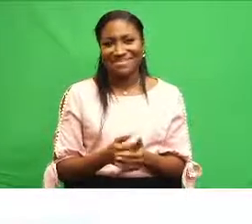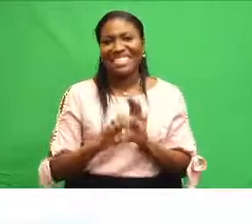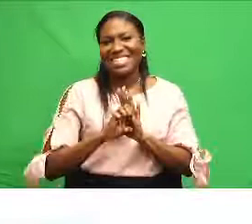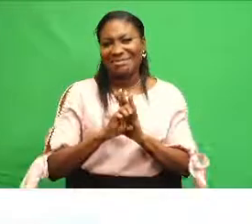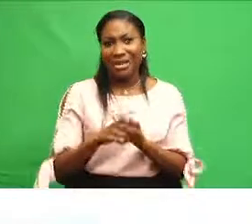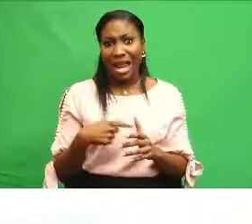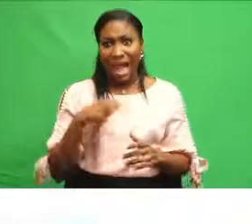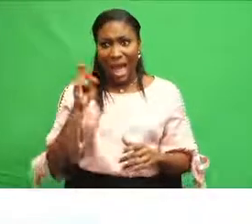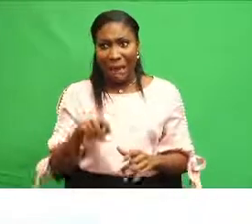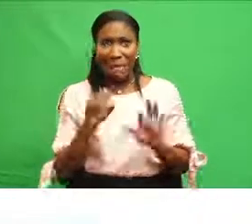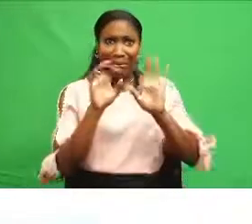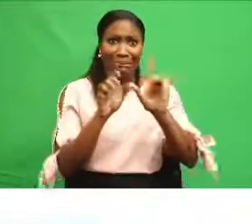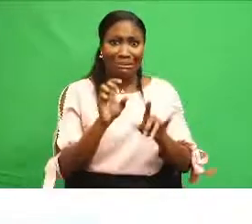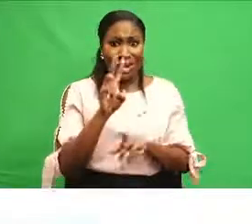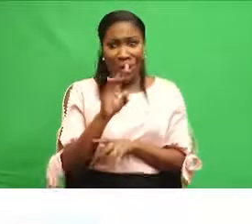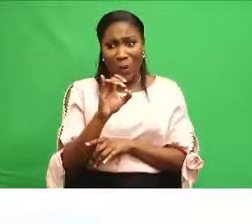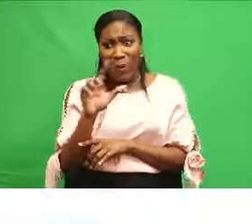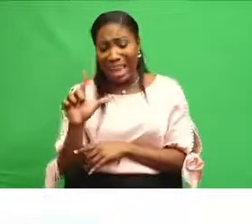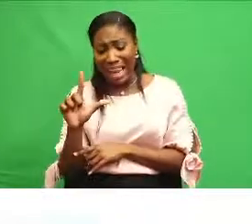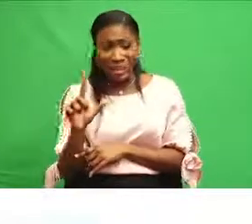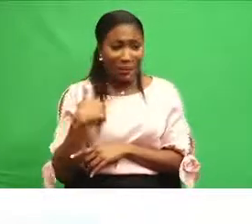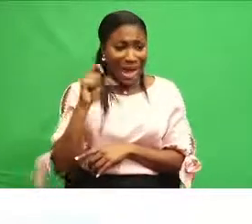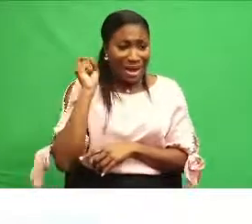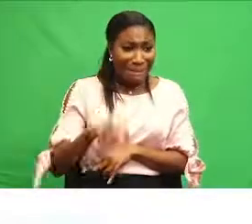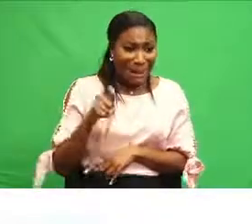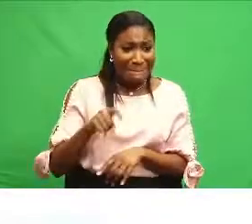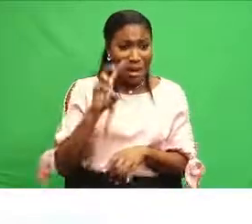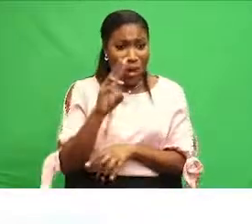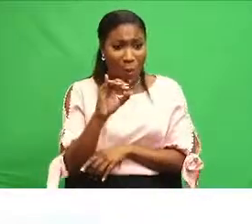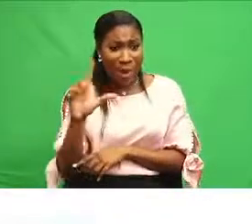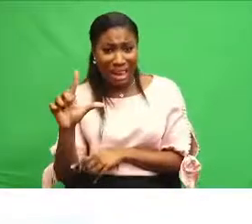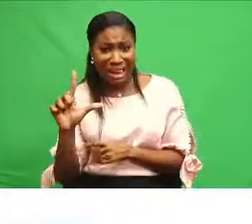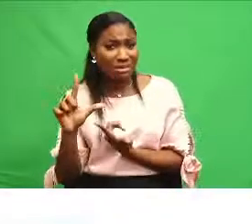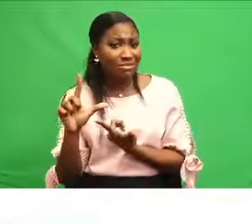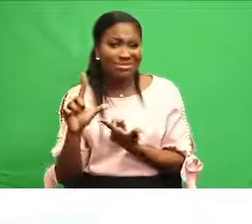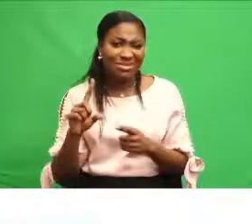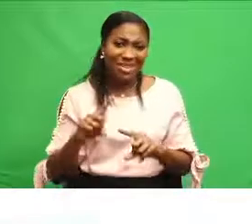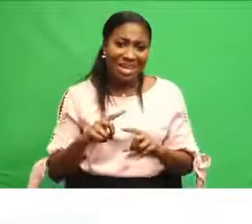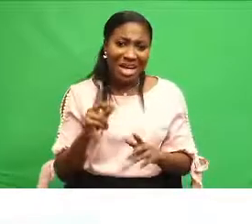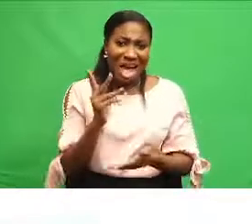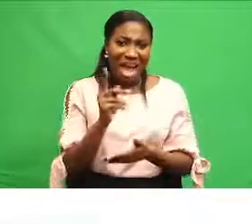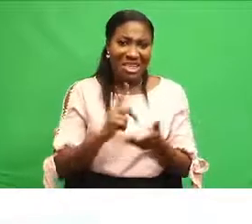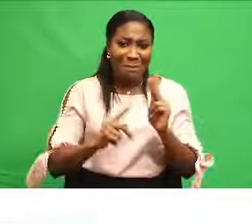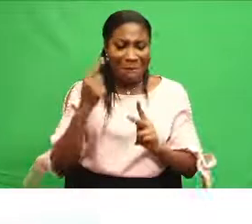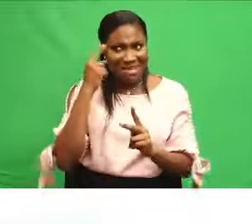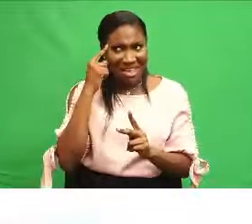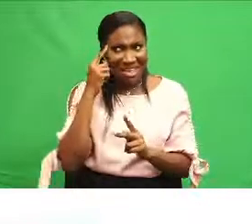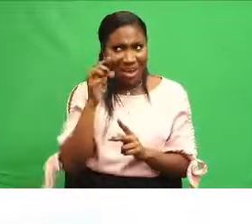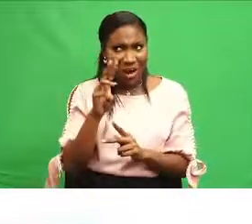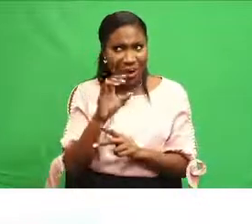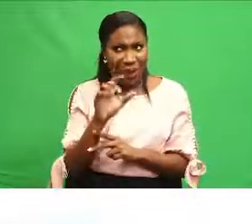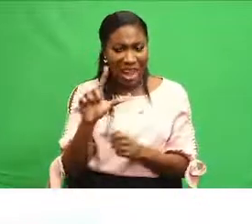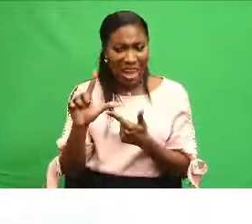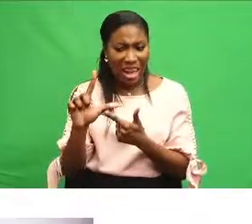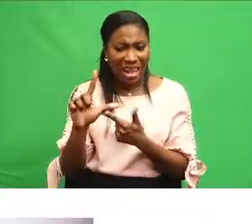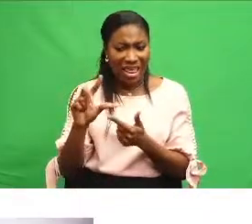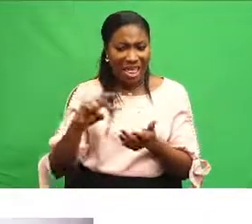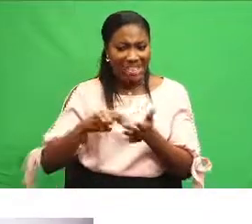a will. Everybody will say, I really need to do a will, you know, but some people have the phobia that if I do a will, I'm going to